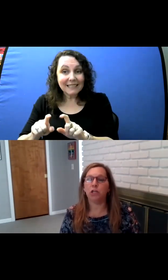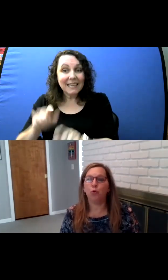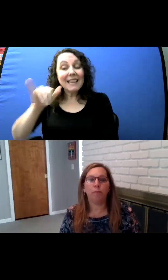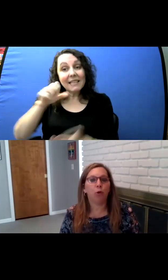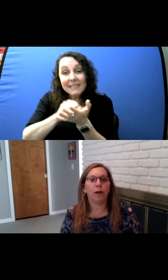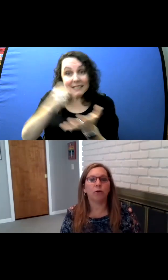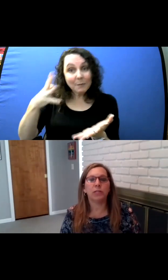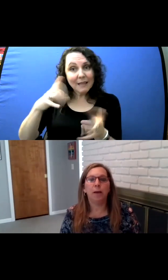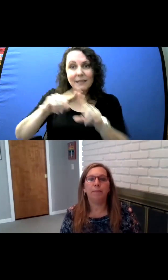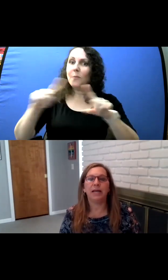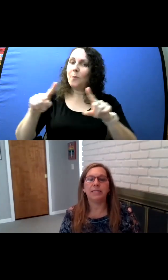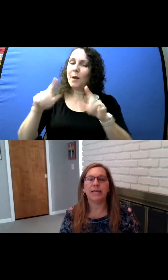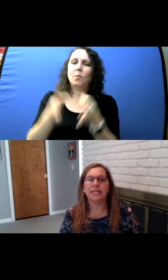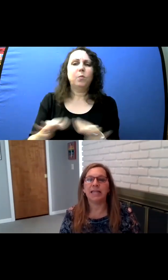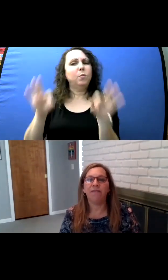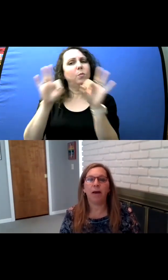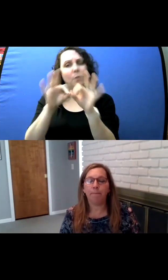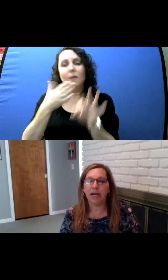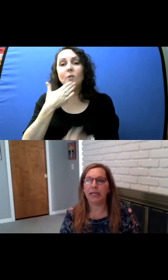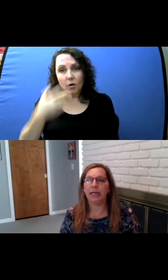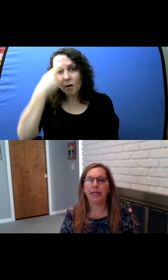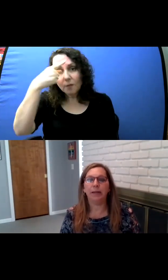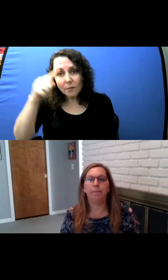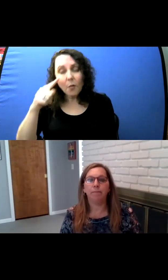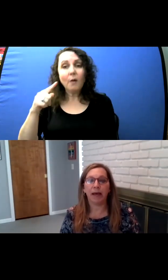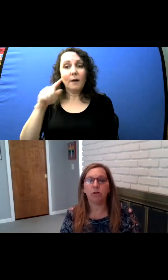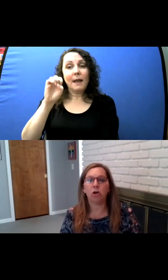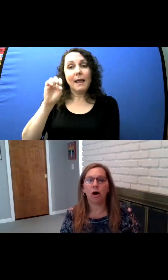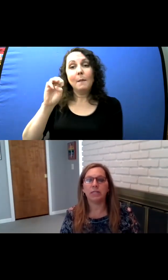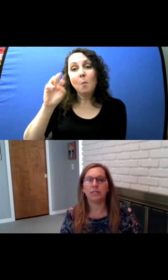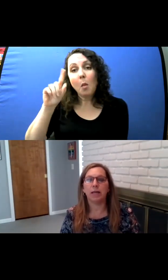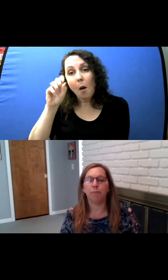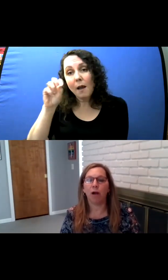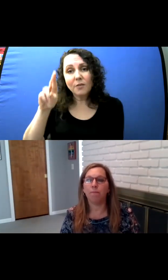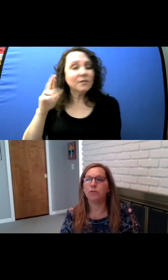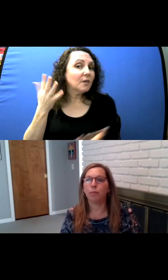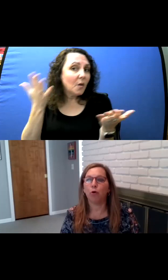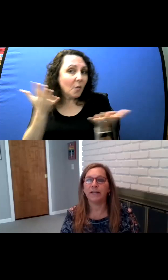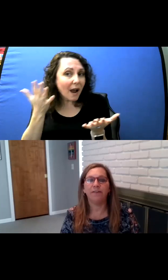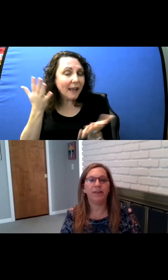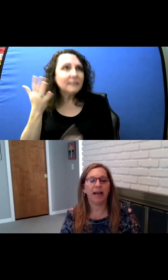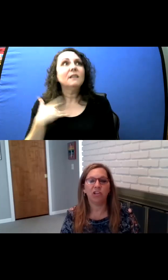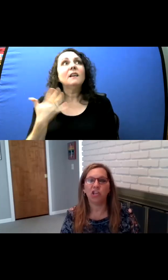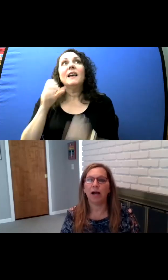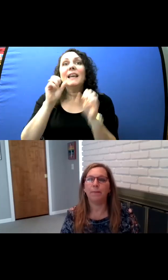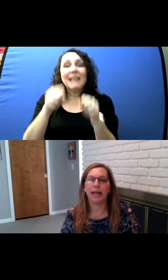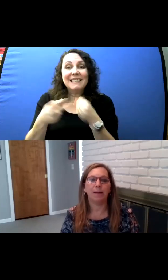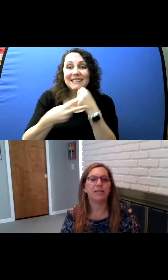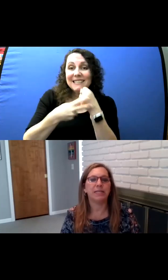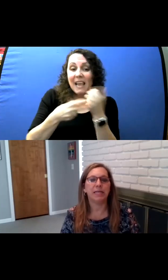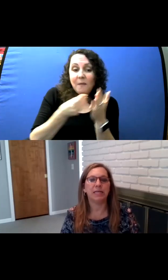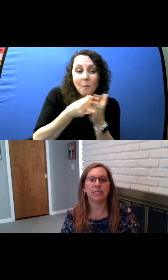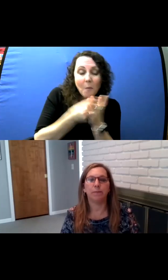worth it to employers because it can save them money in medical costs and problems with productivity on the job